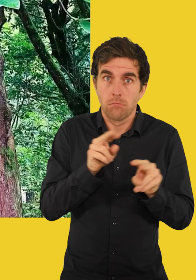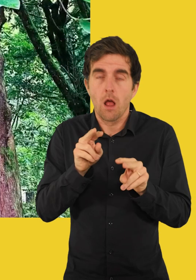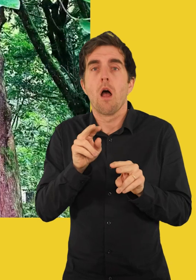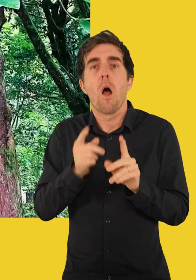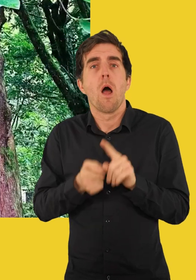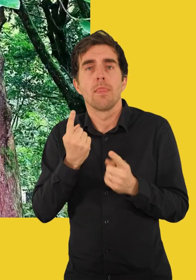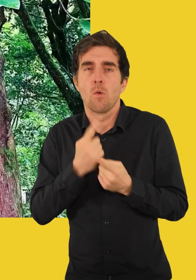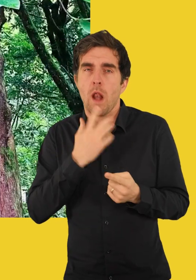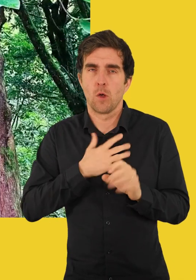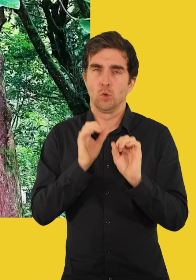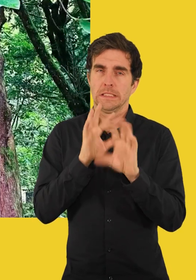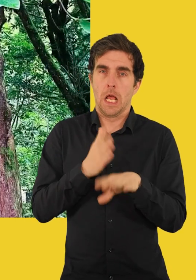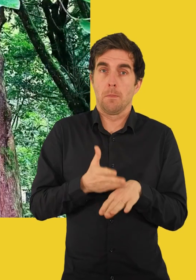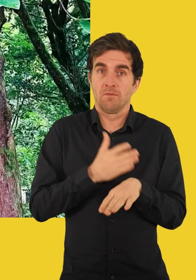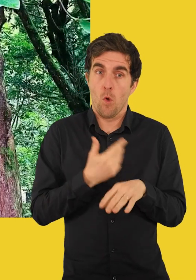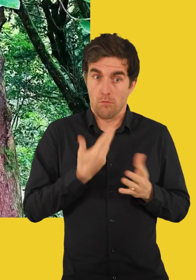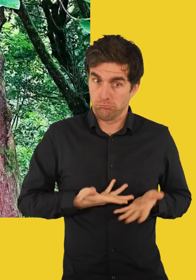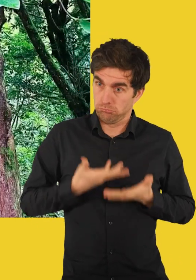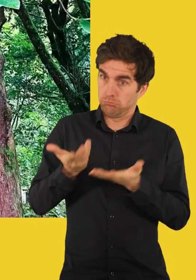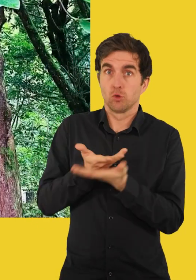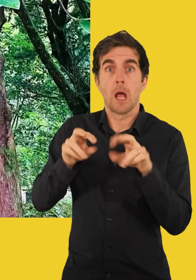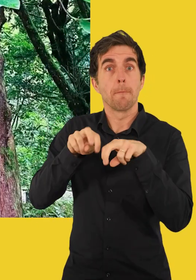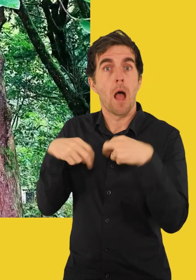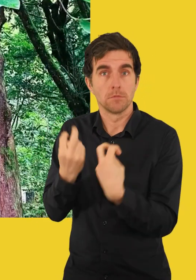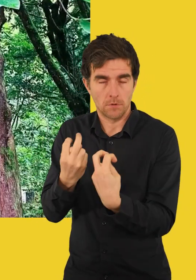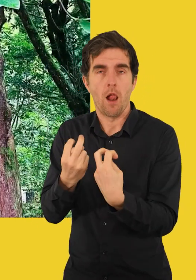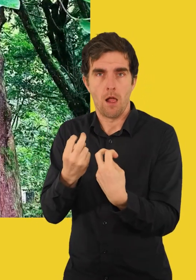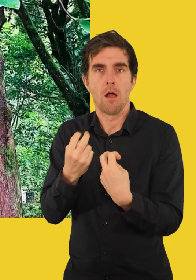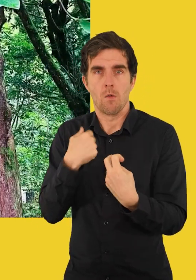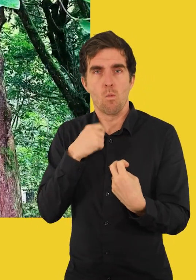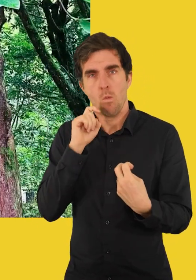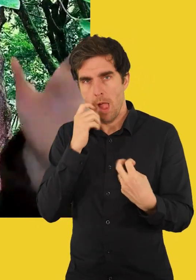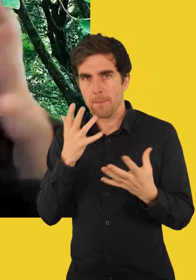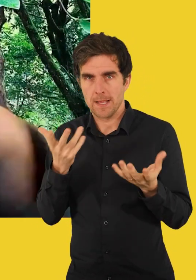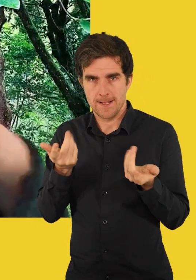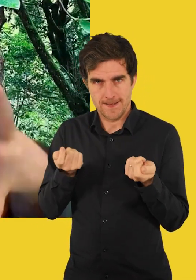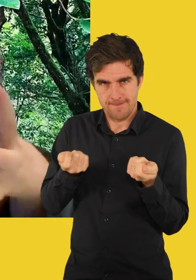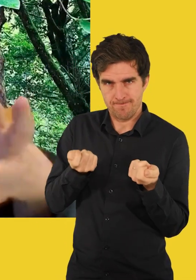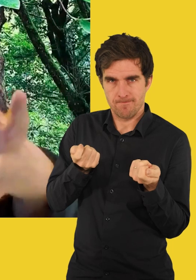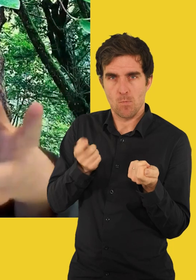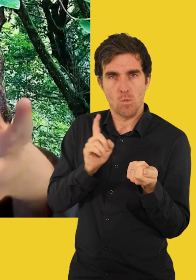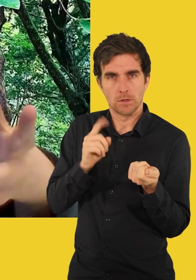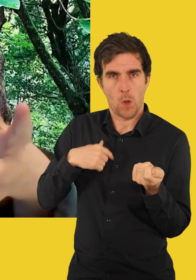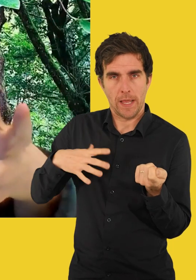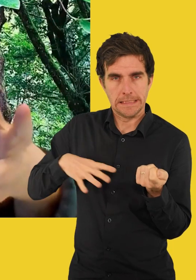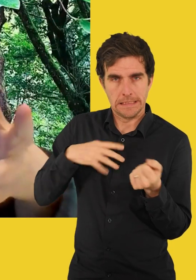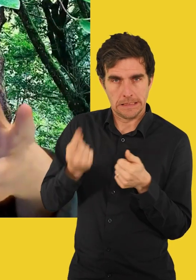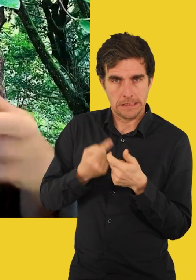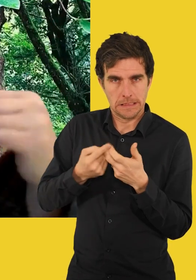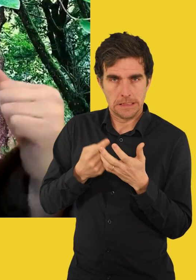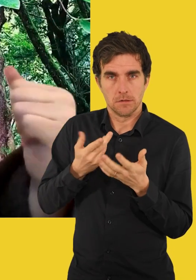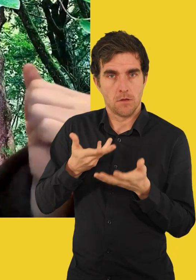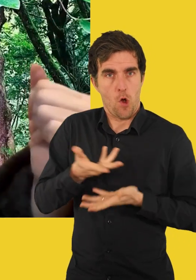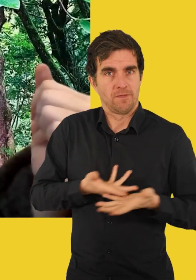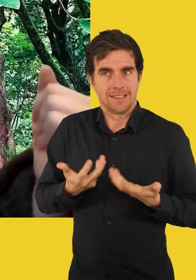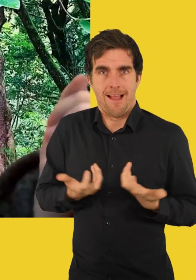The other thing I'd like to say before we hand over to our panelists is we're going to be centering our needs a little bit in this